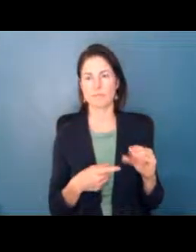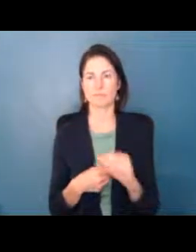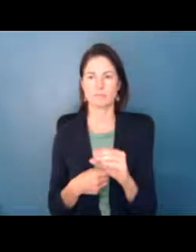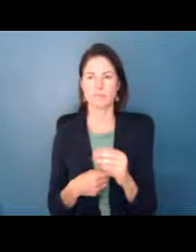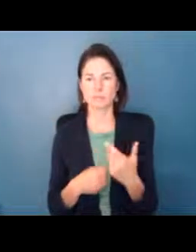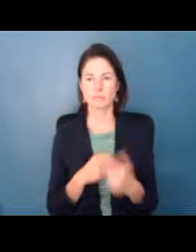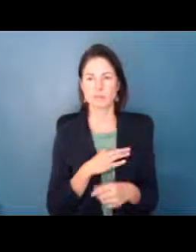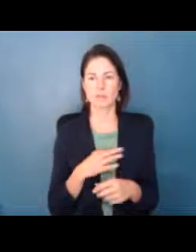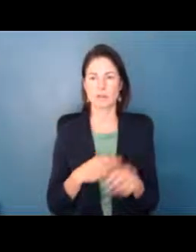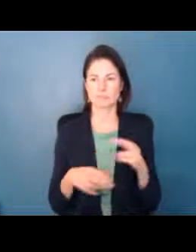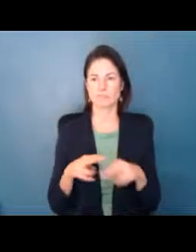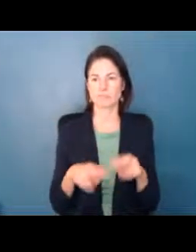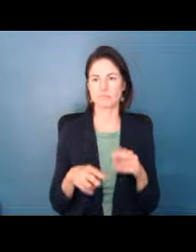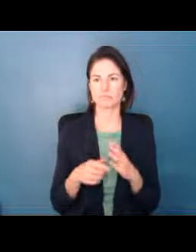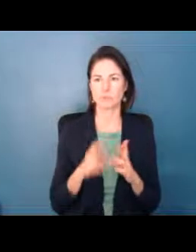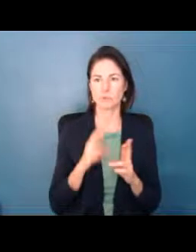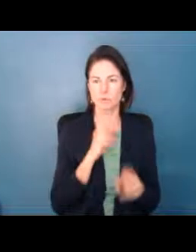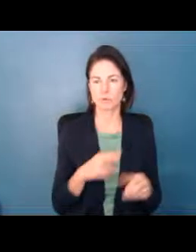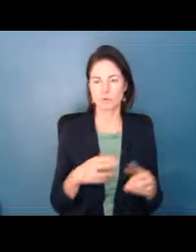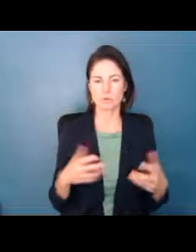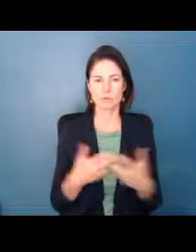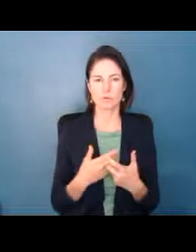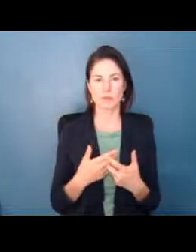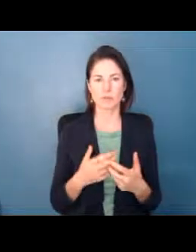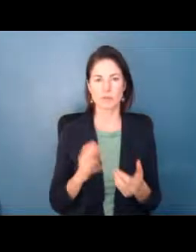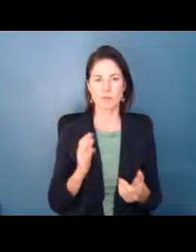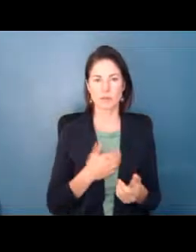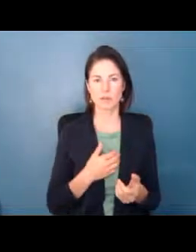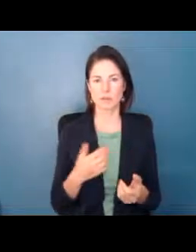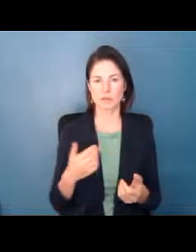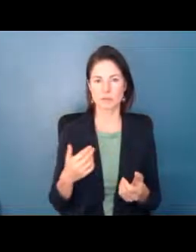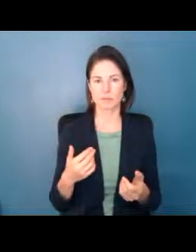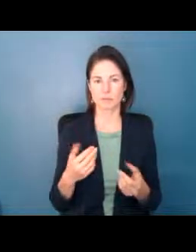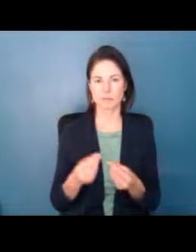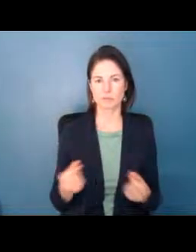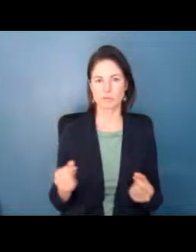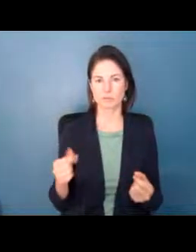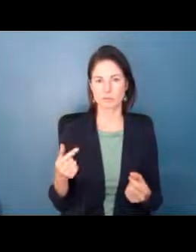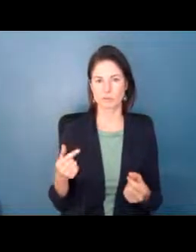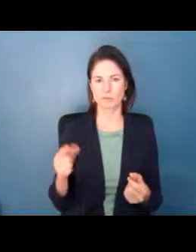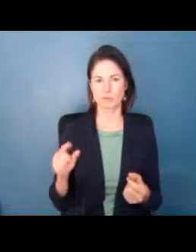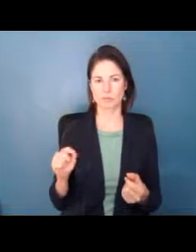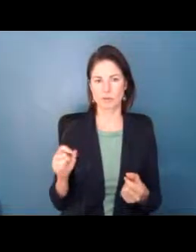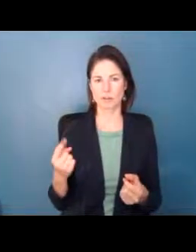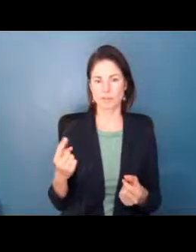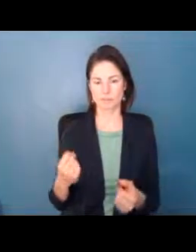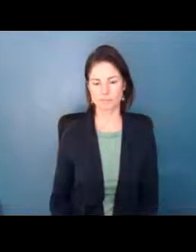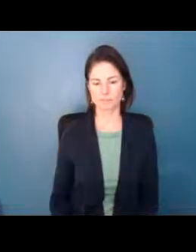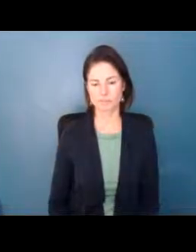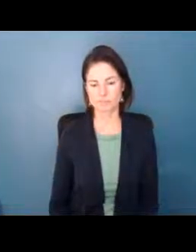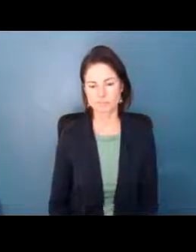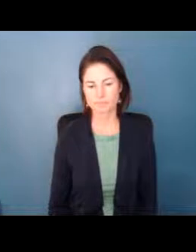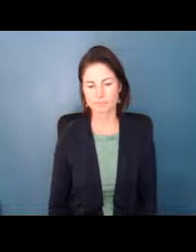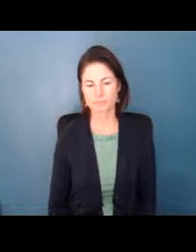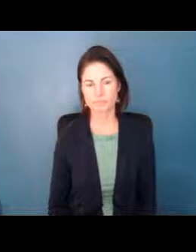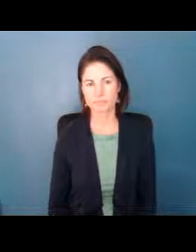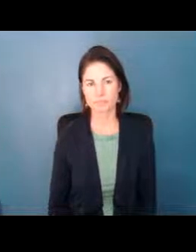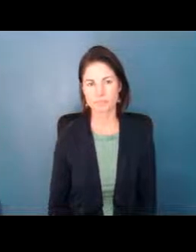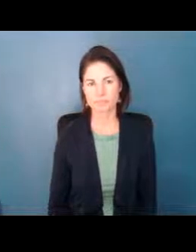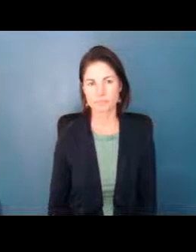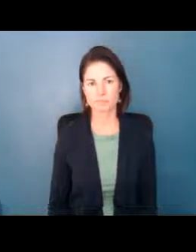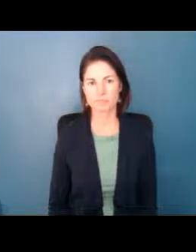finds that it is in compliance with our resolution G2111, and I'm happy to answer questions if you have any. Thank you so much. Any public comment? No